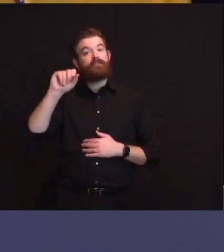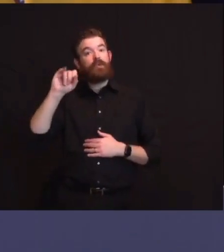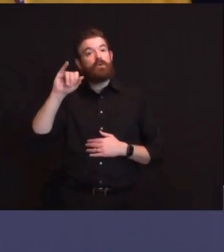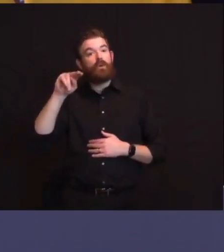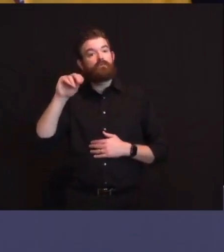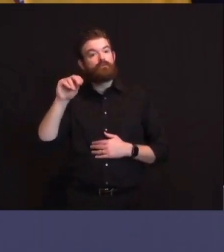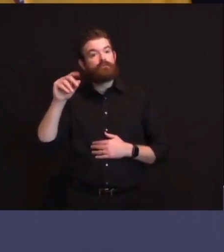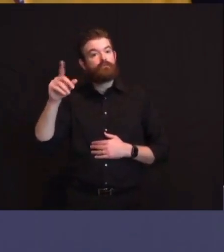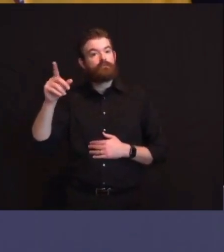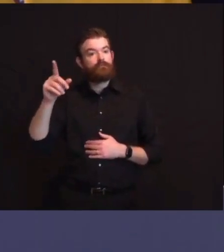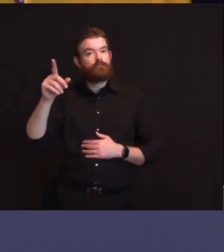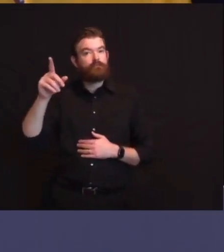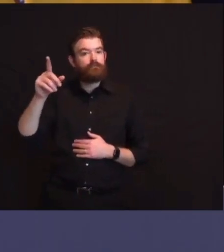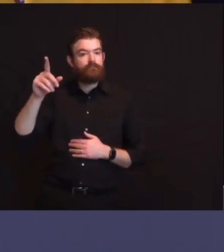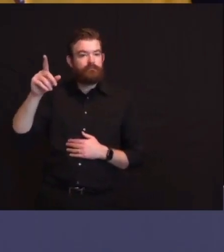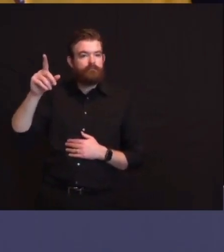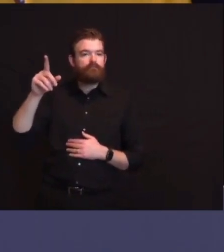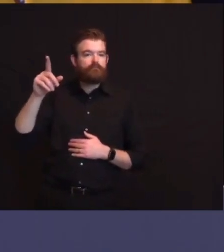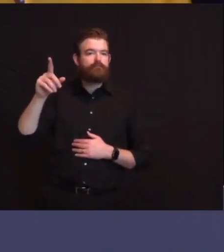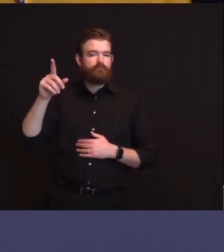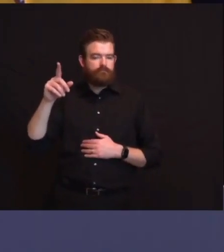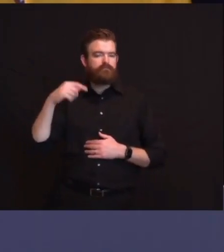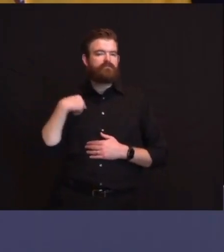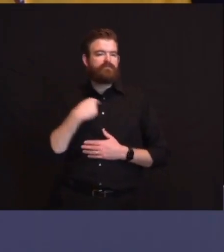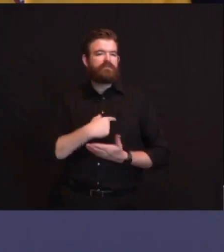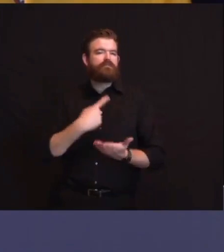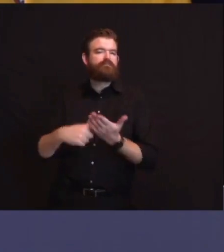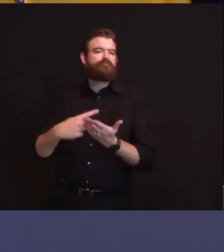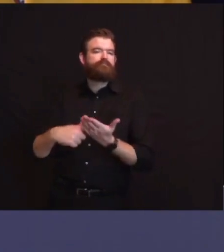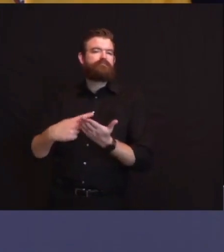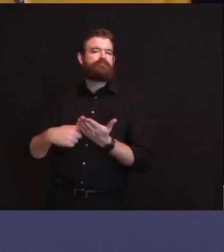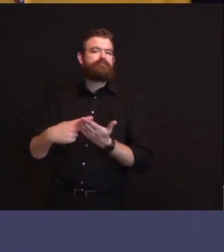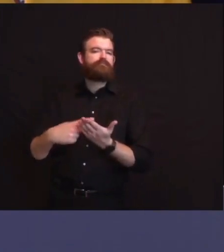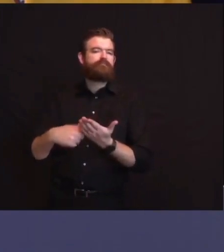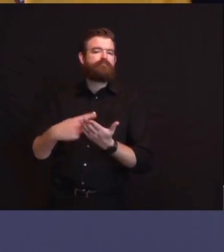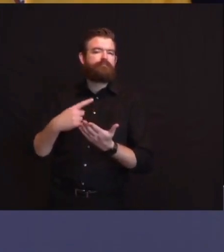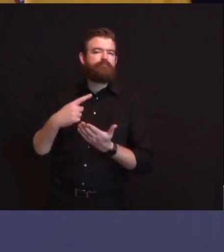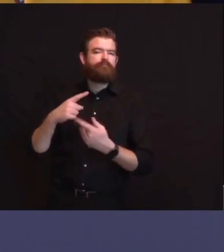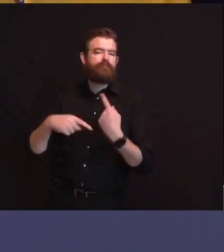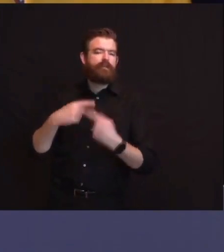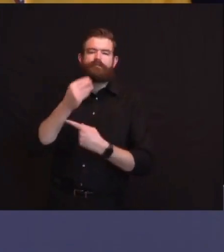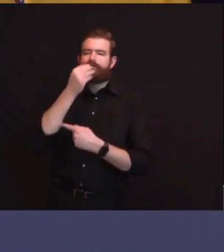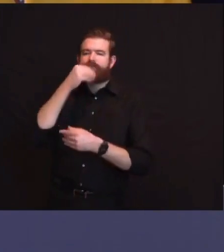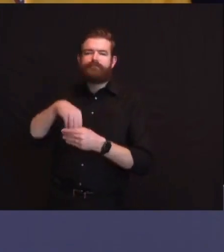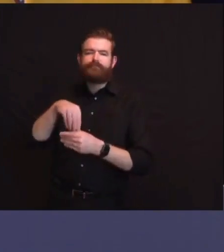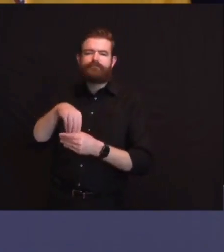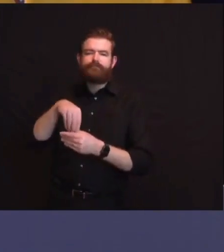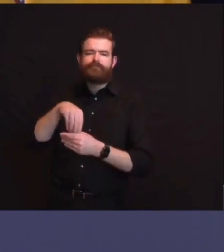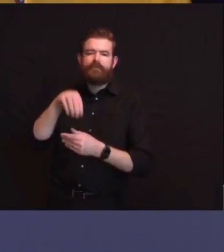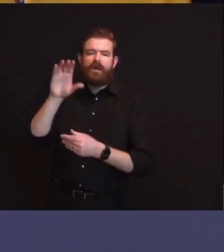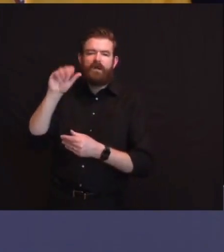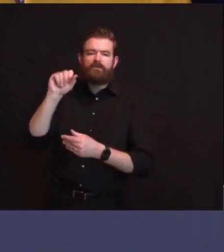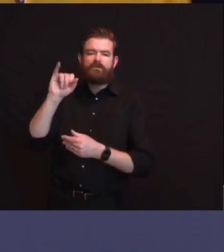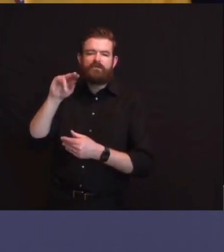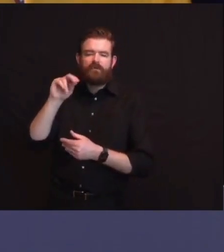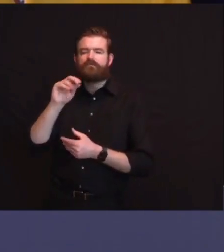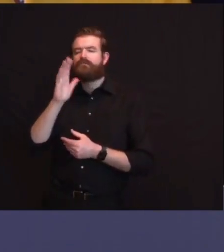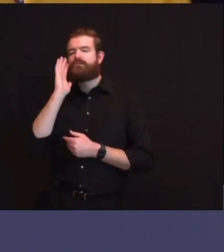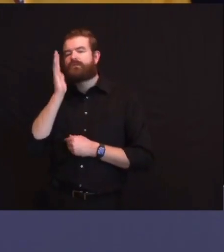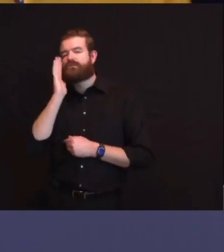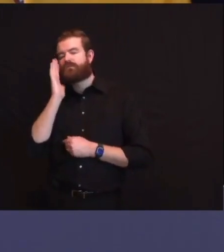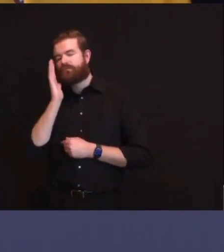a topic of discussion. And unless Judy tells me otherwise, that's something we're going to get to sooner than later. I know I've said that